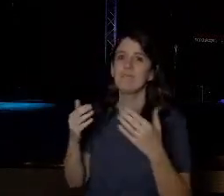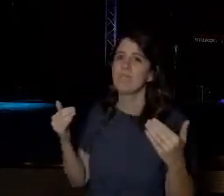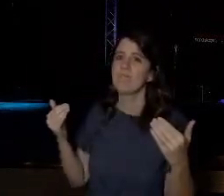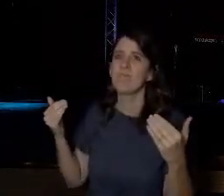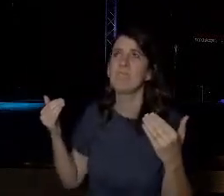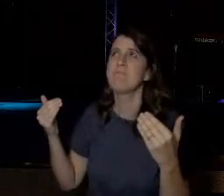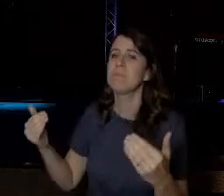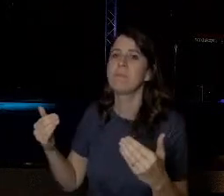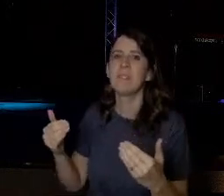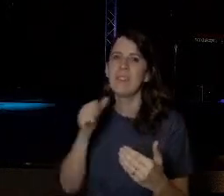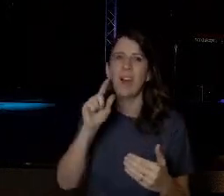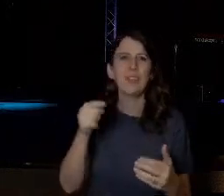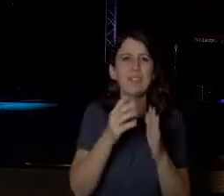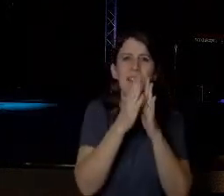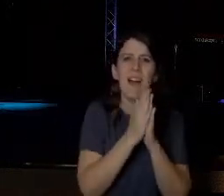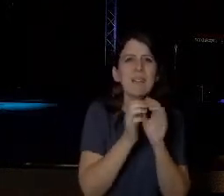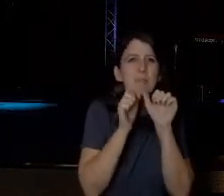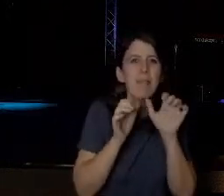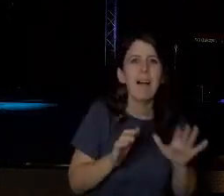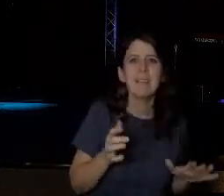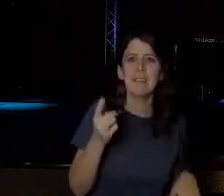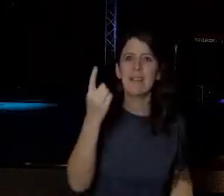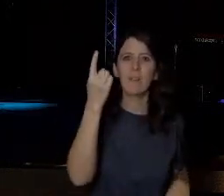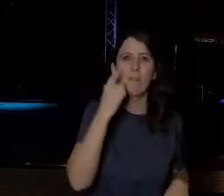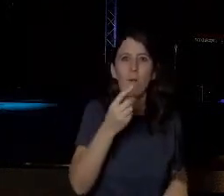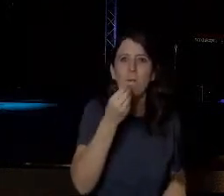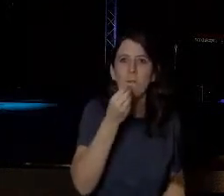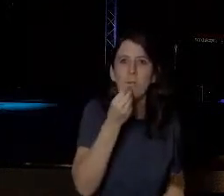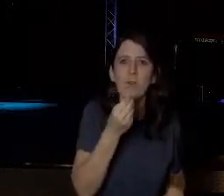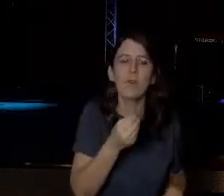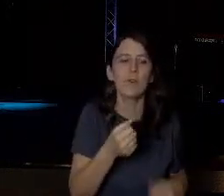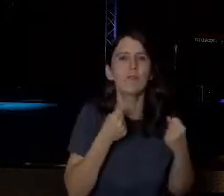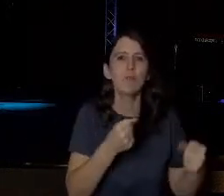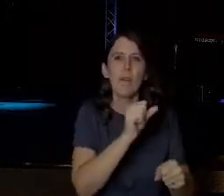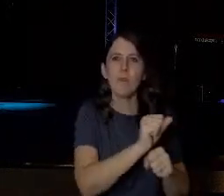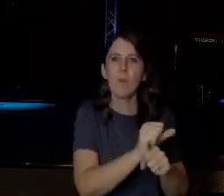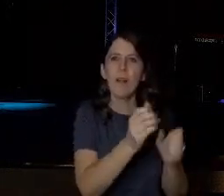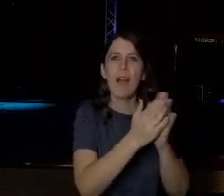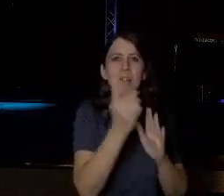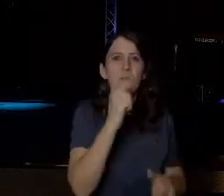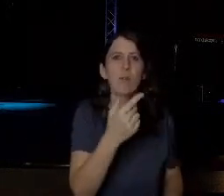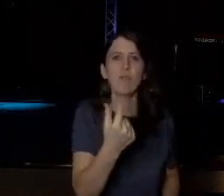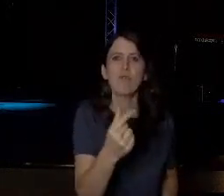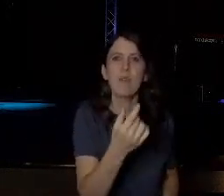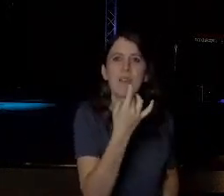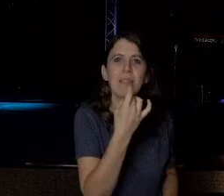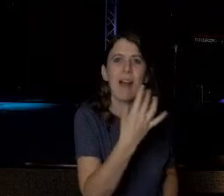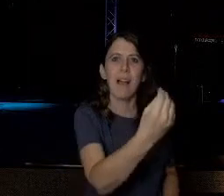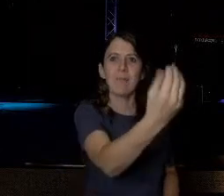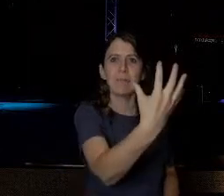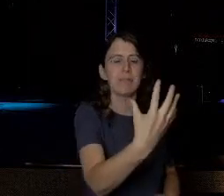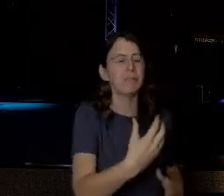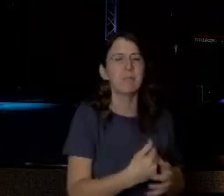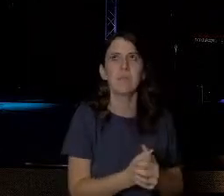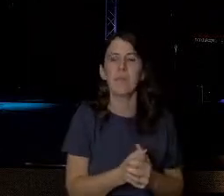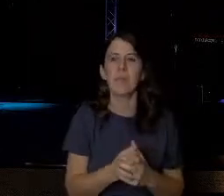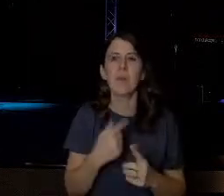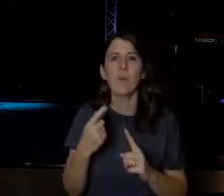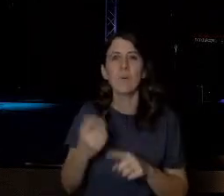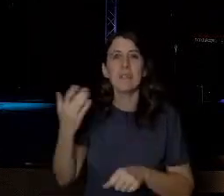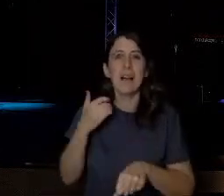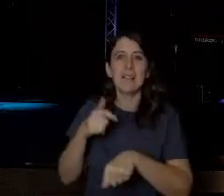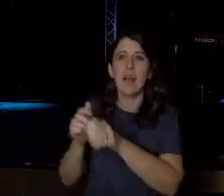for more than a blessing over a meal or a green light on the way to work. Like, when was the last time we prayed a sun stand still kind of